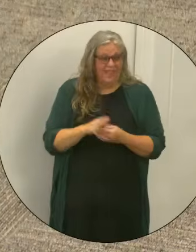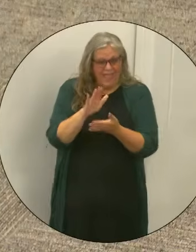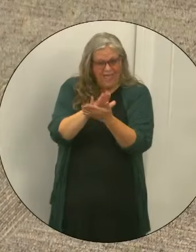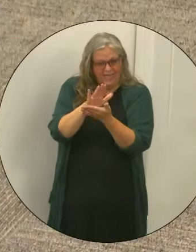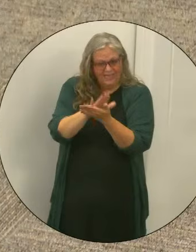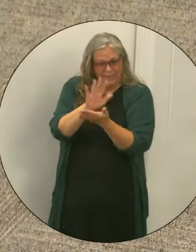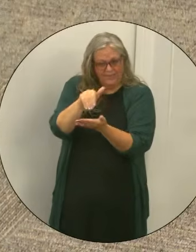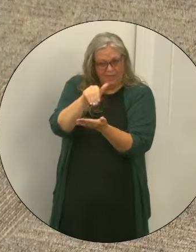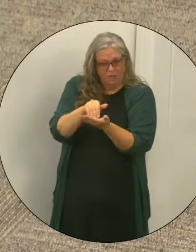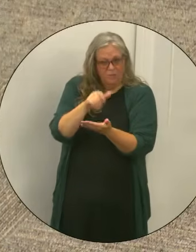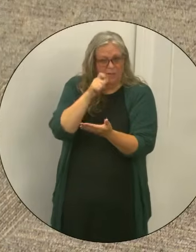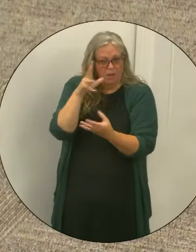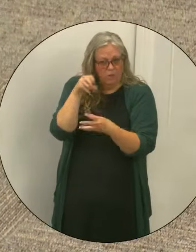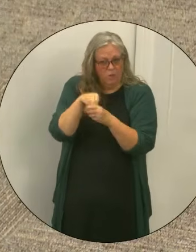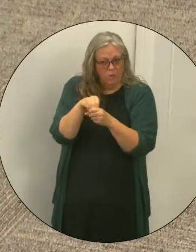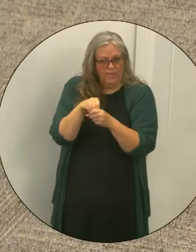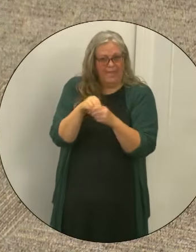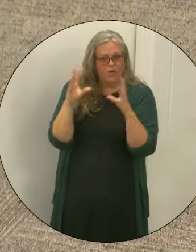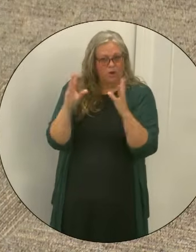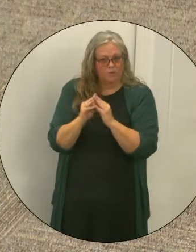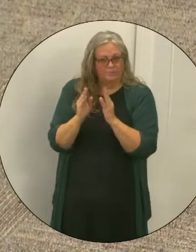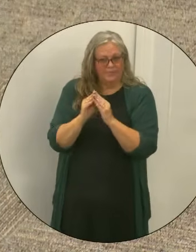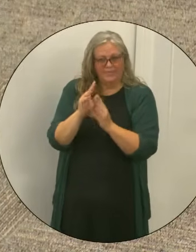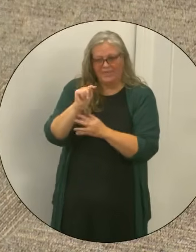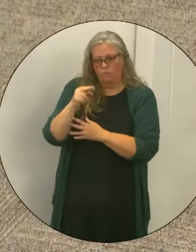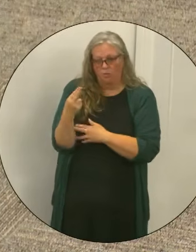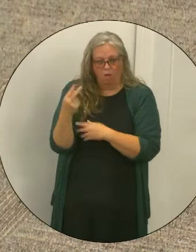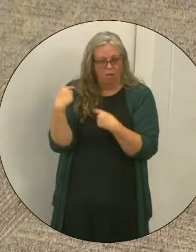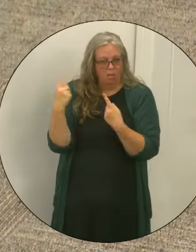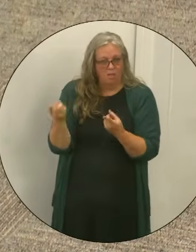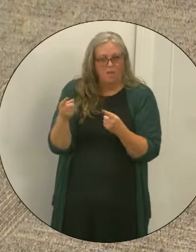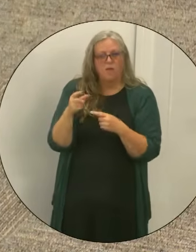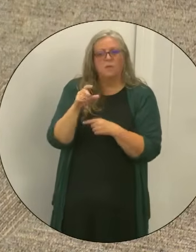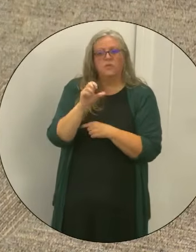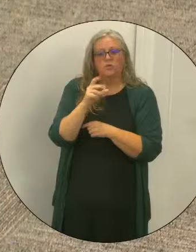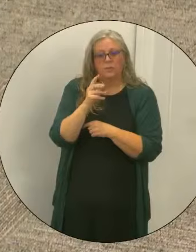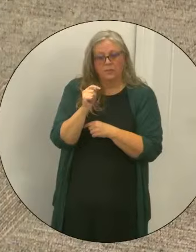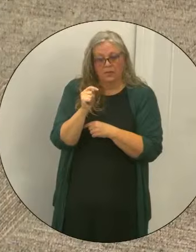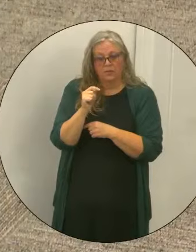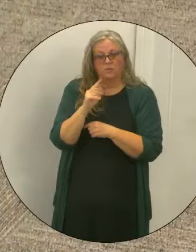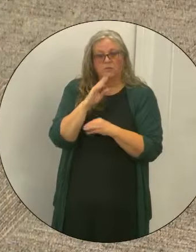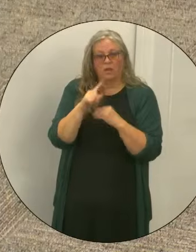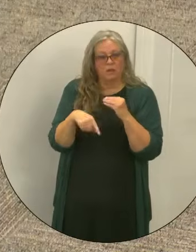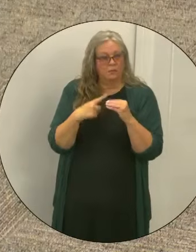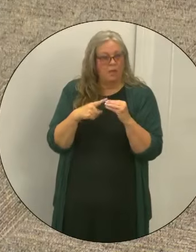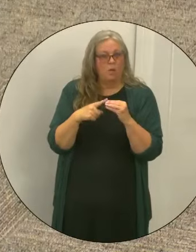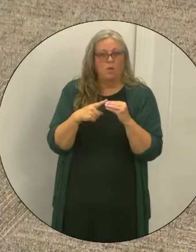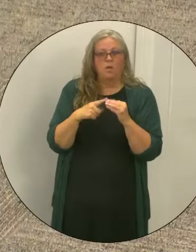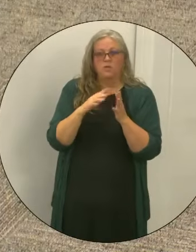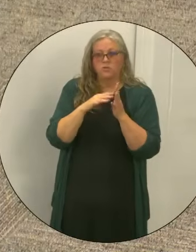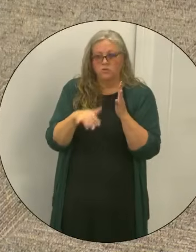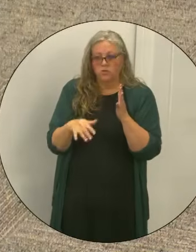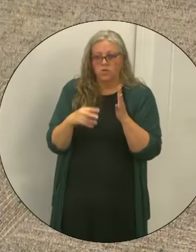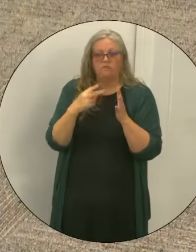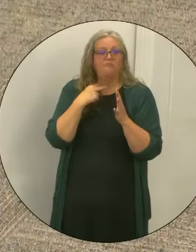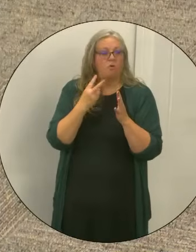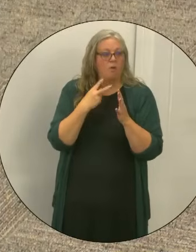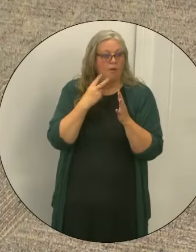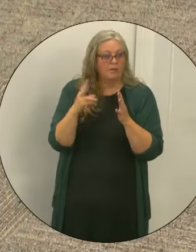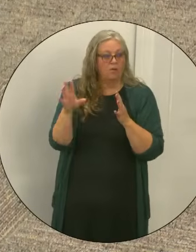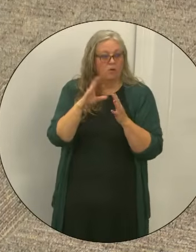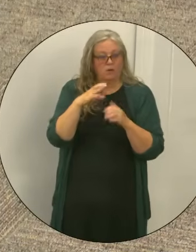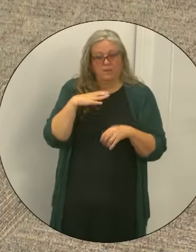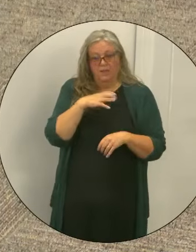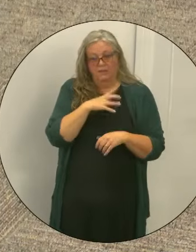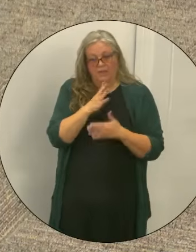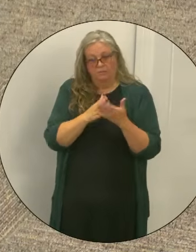they've not been included in our town halls up to now, but as Superintendent Ebert talked about, diversifying our student voice, and even on her committee, that is also